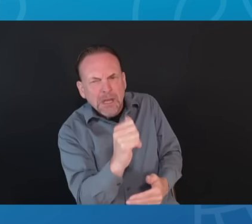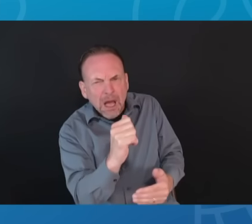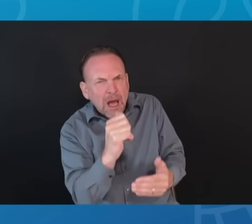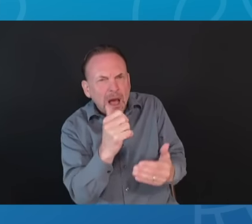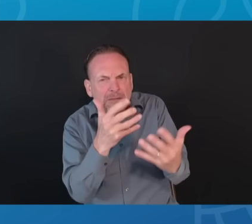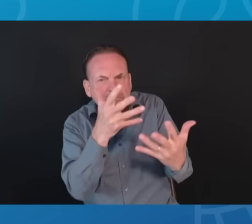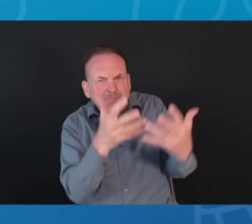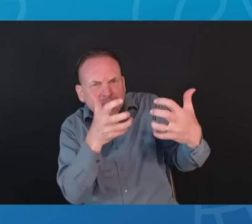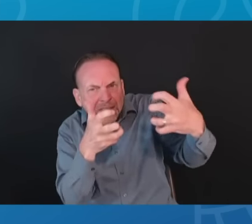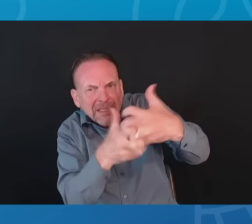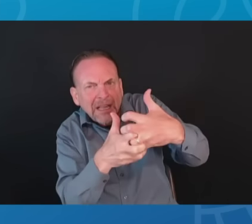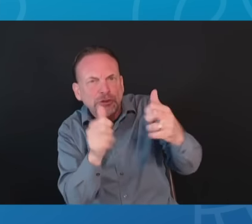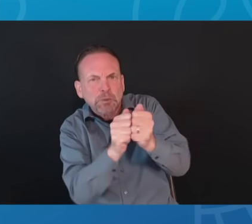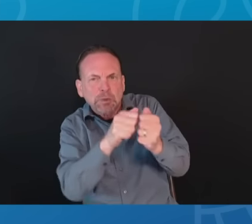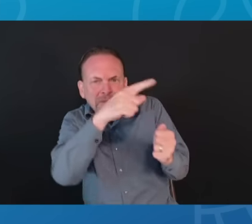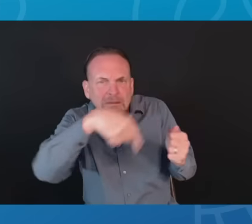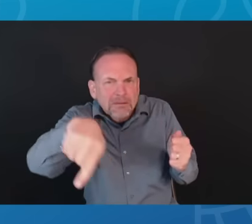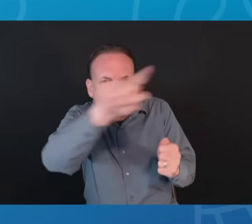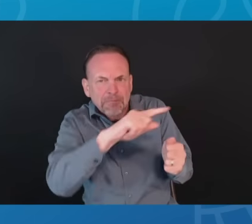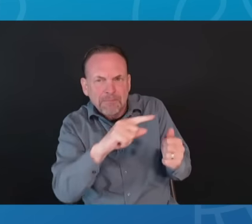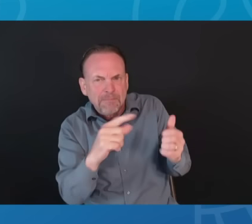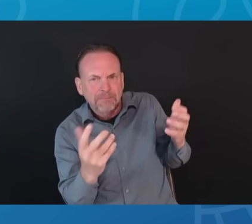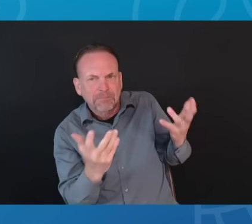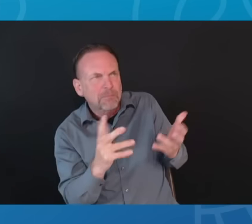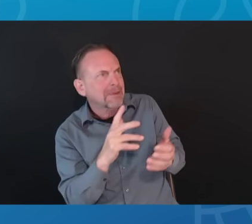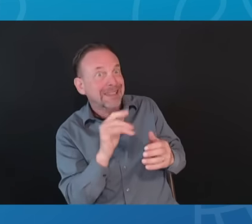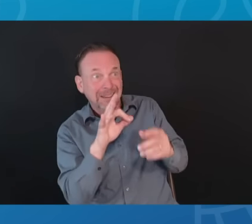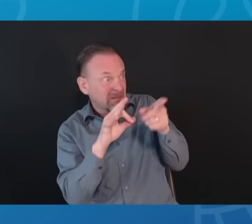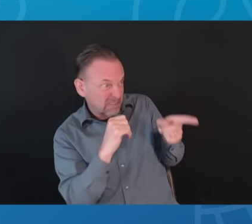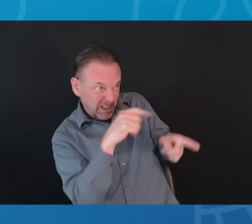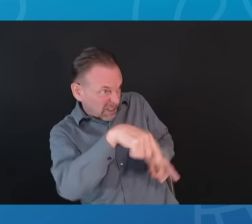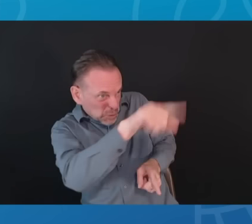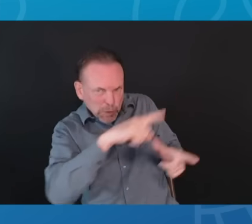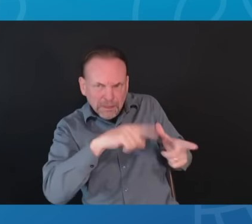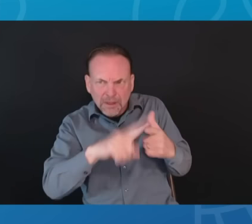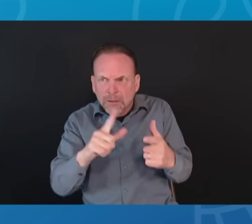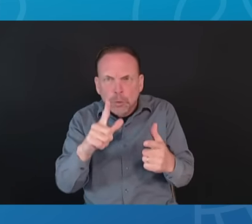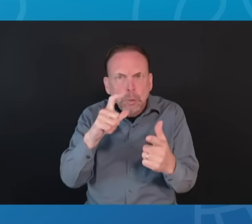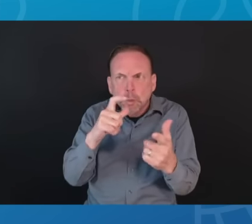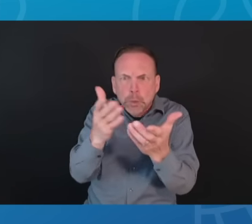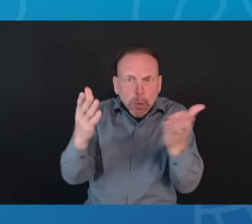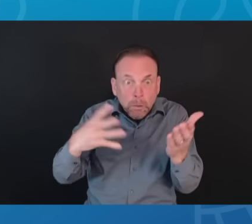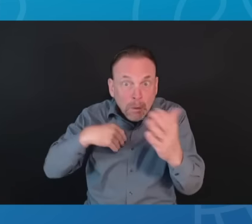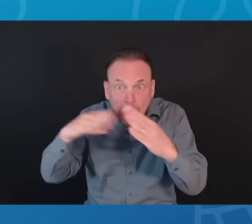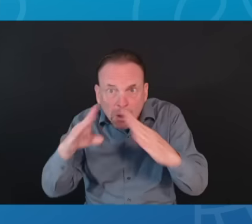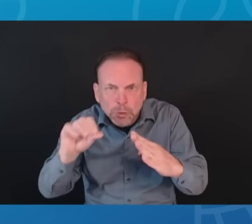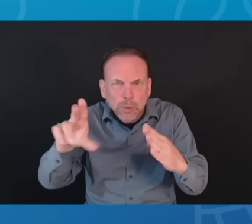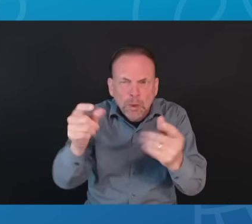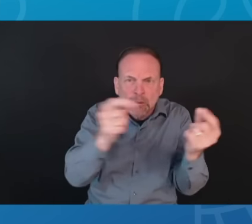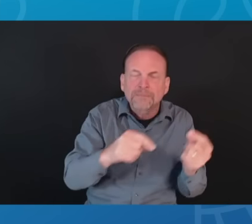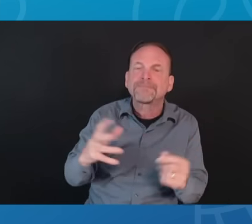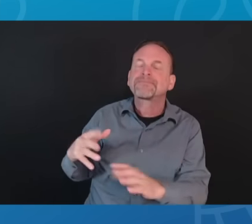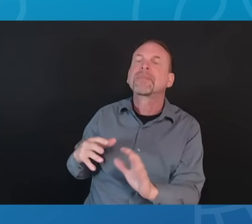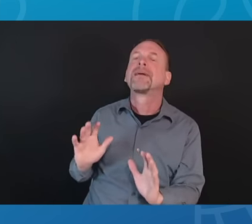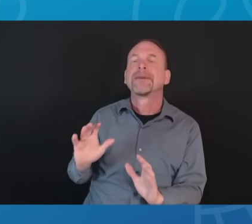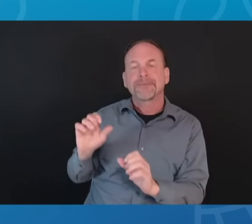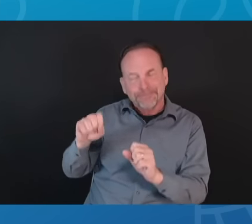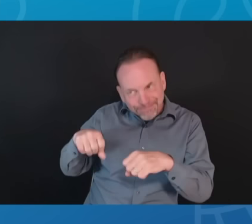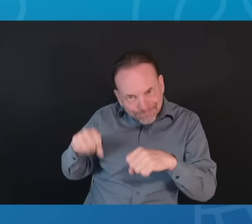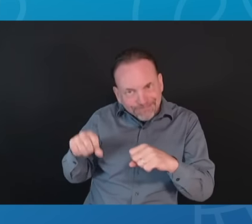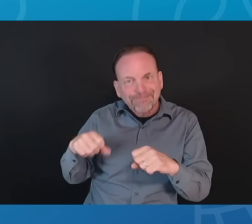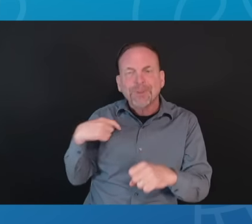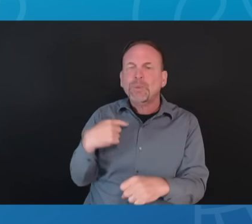House? So, what are you doing? So we have had ongoing diplomatic engagements with Lebanese leaders. I can't give you the who and the time here, but we have had it going